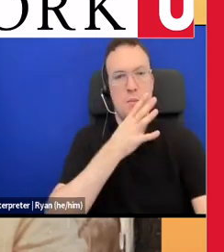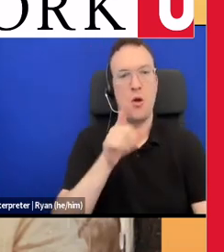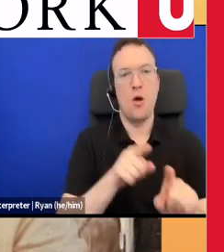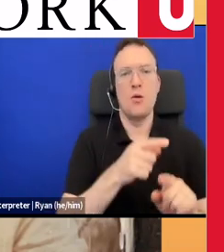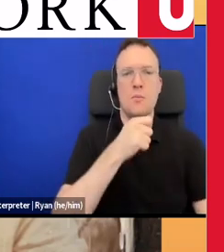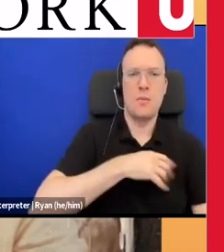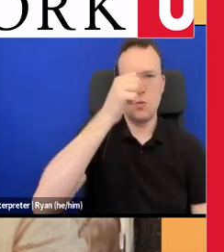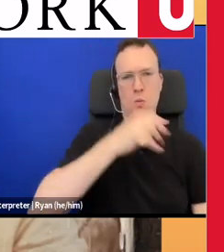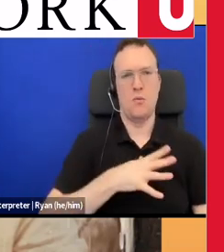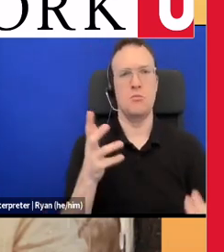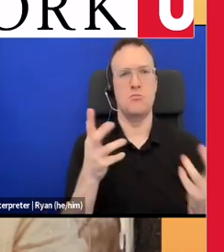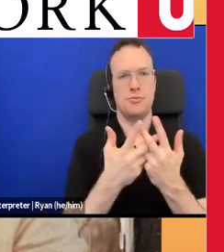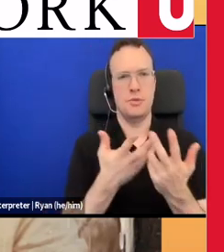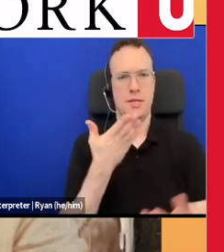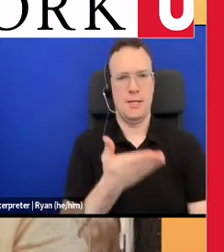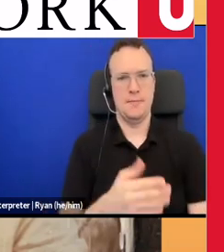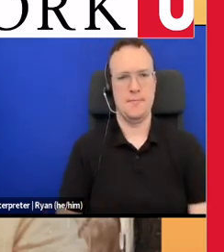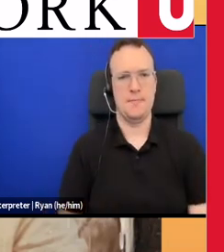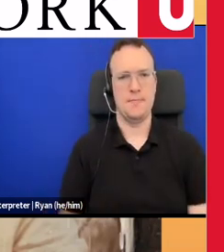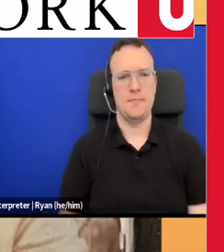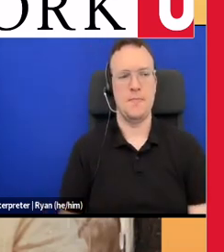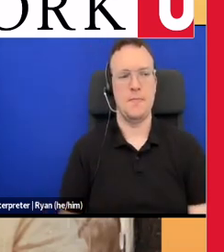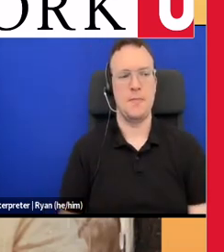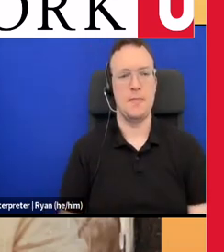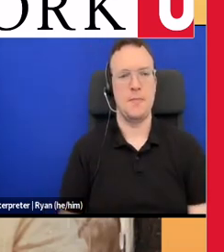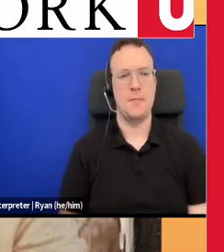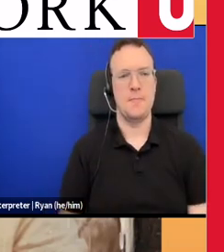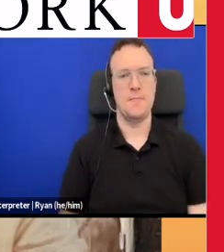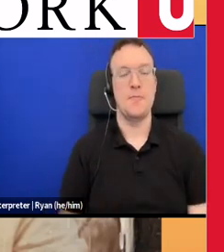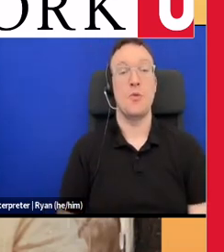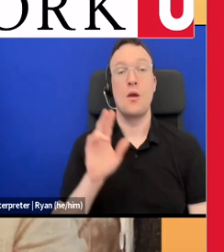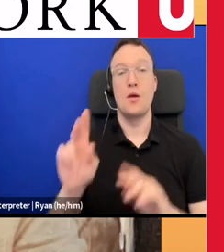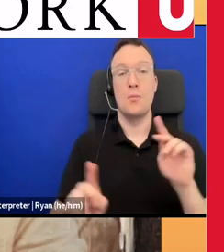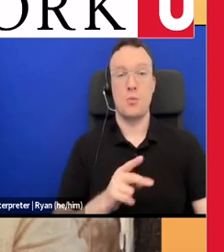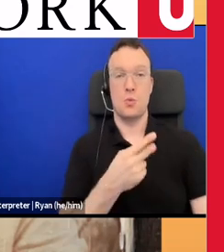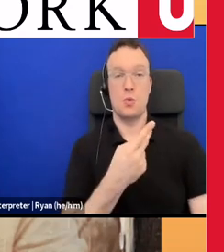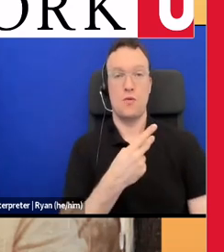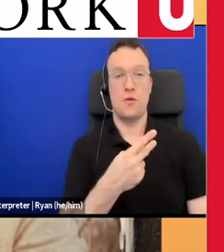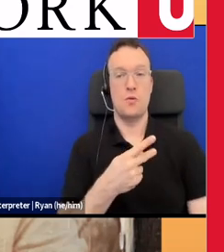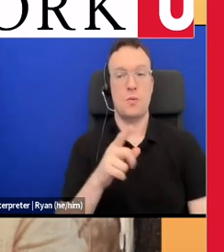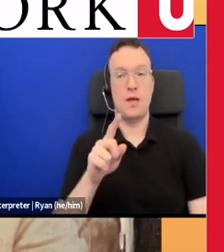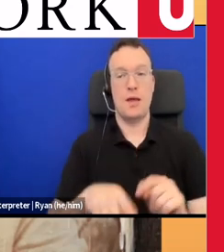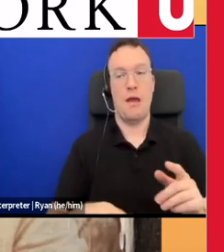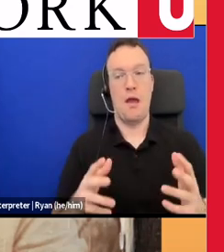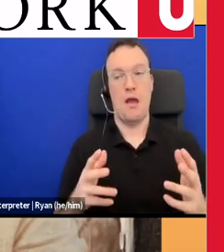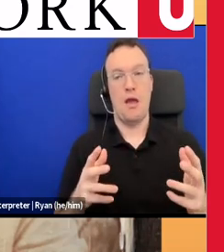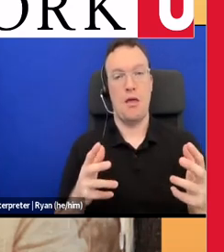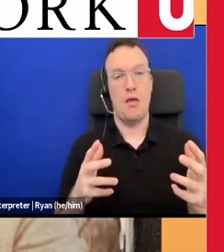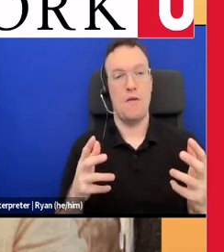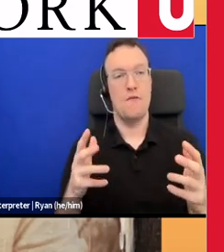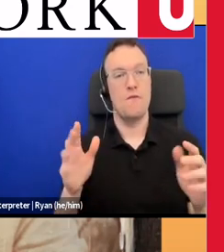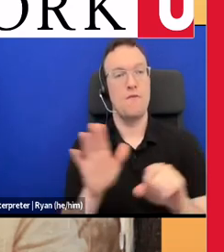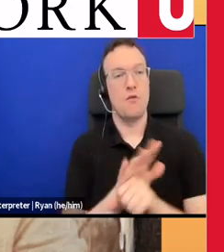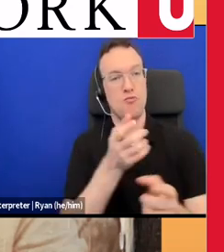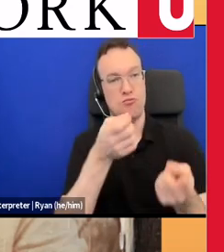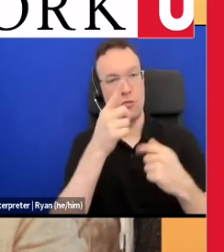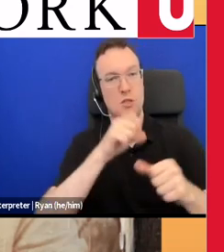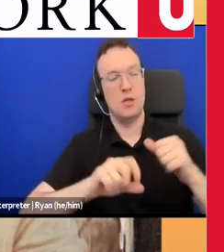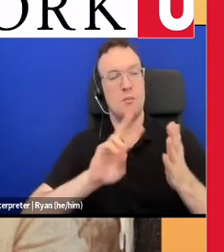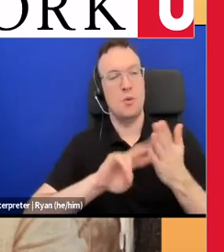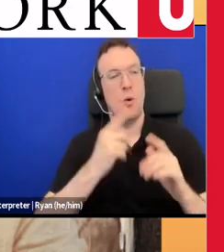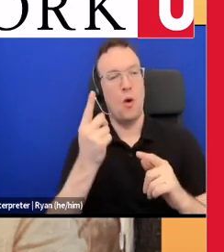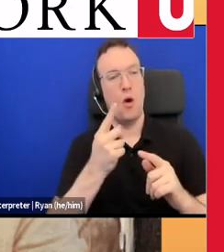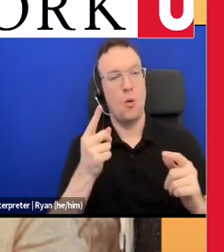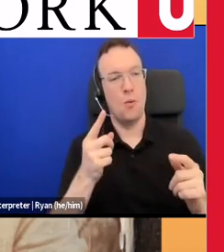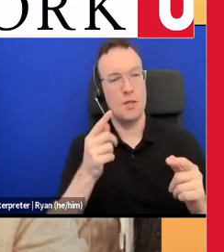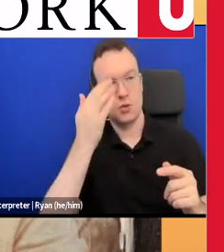is unbreakable. Yet as beings in the world, we are also ungraspable to each other, and thus we are always coming to